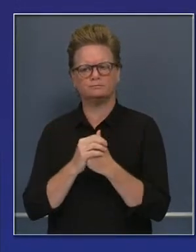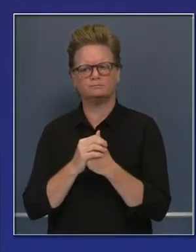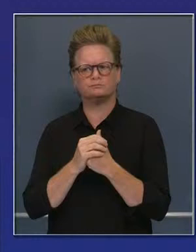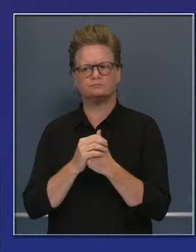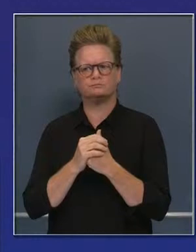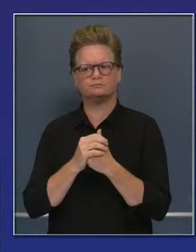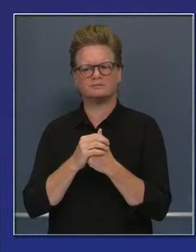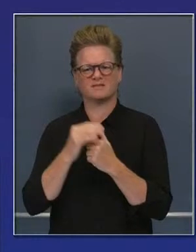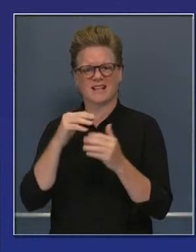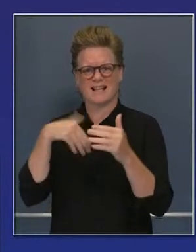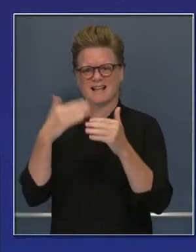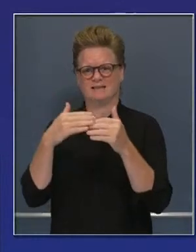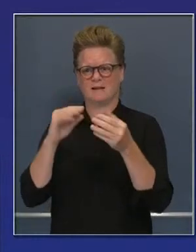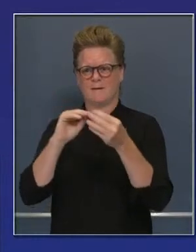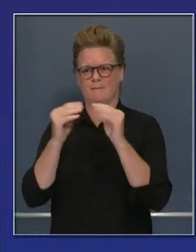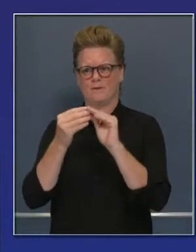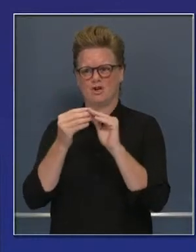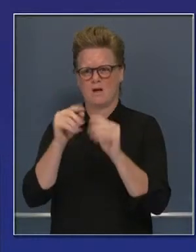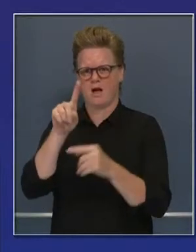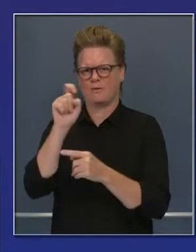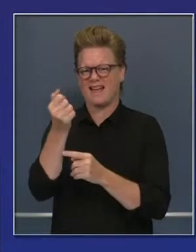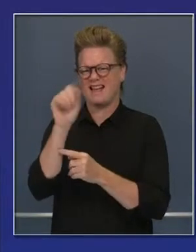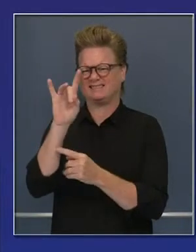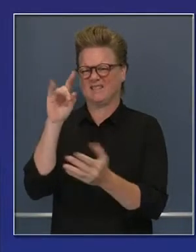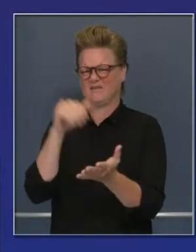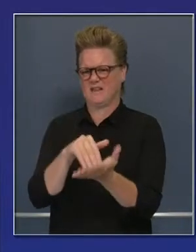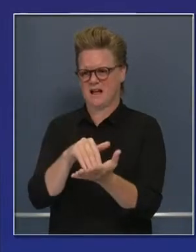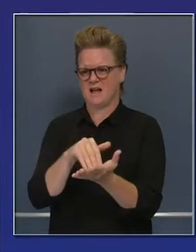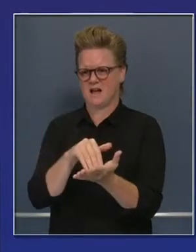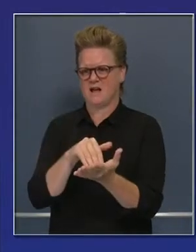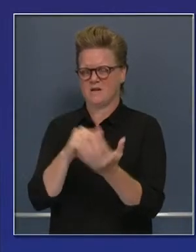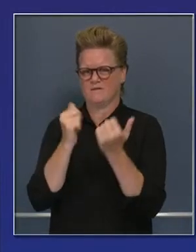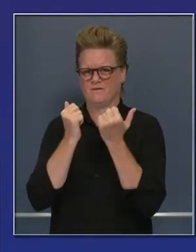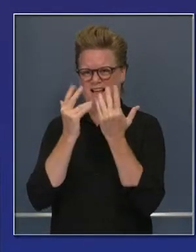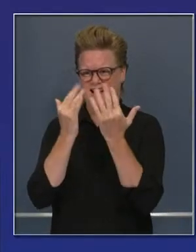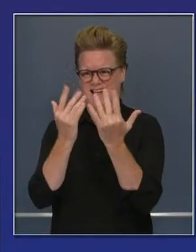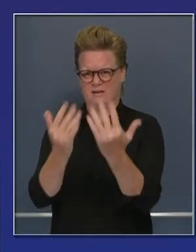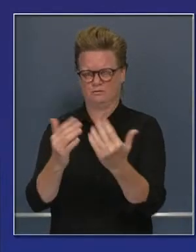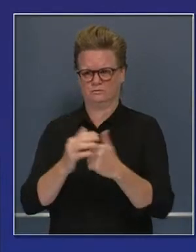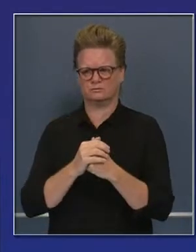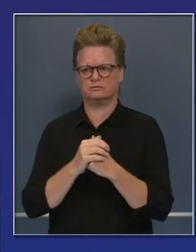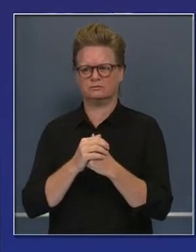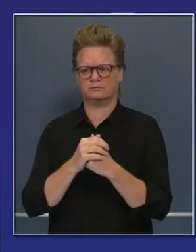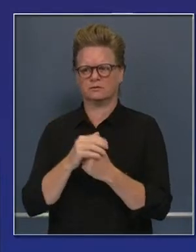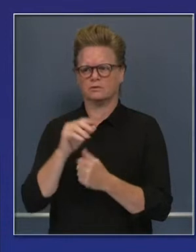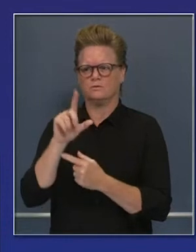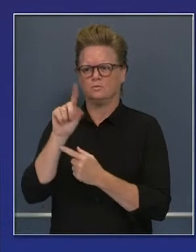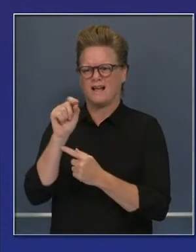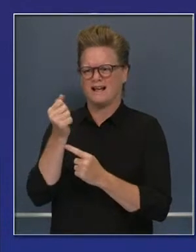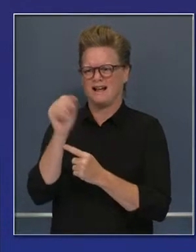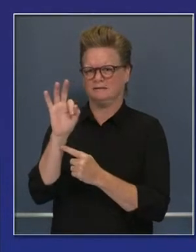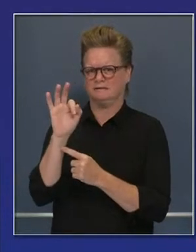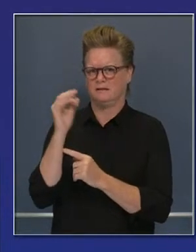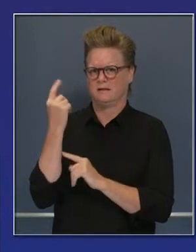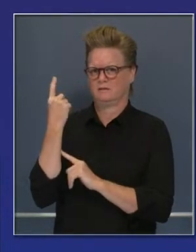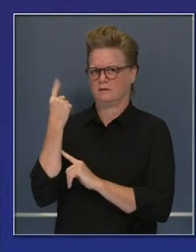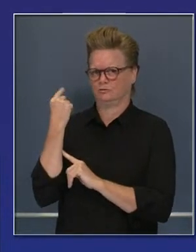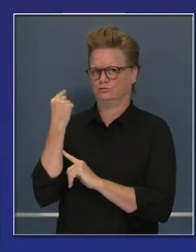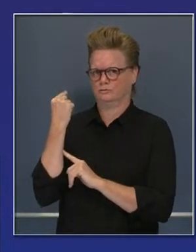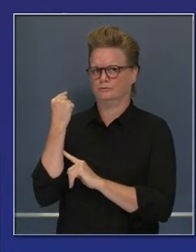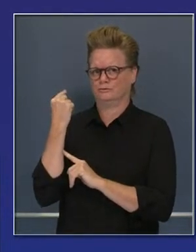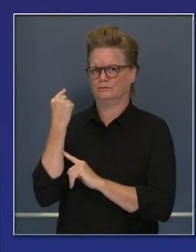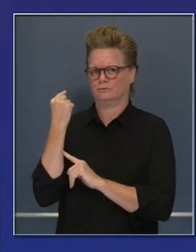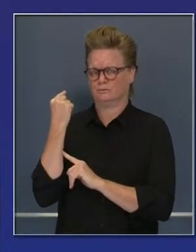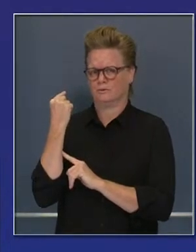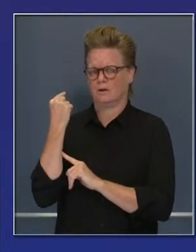see. 118,000 acres were burned in 2019 by this time last year. You can see